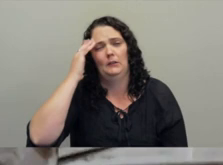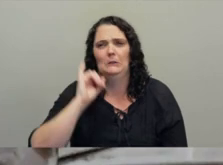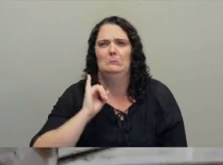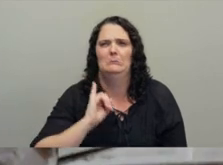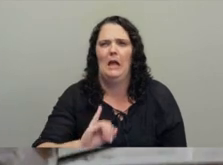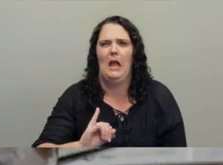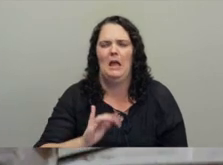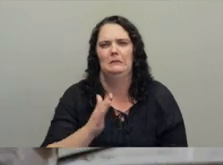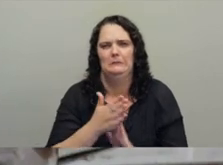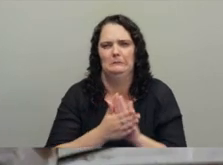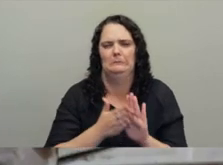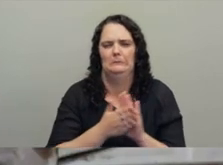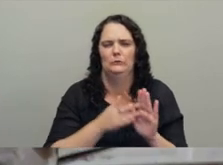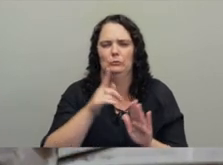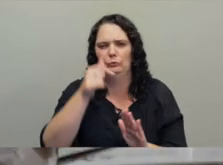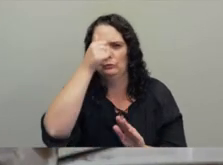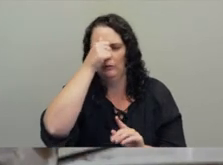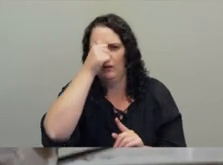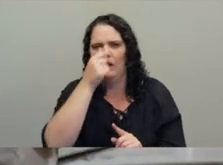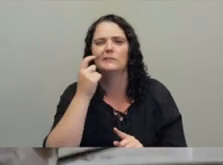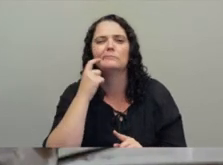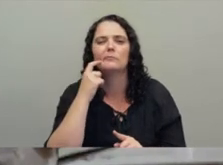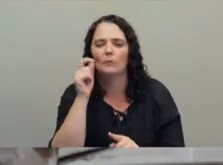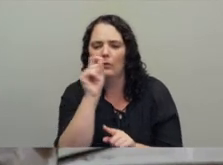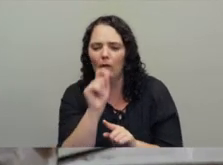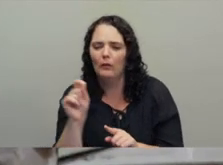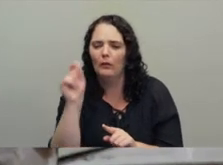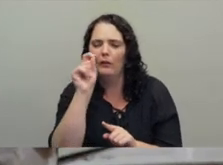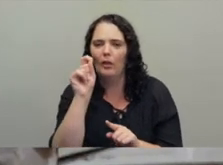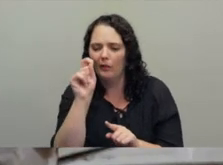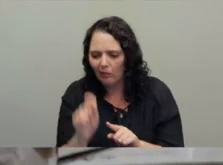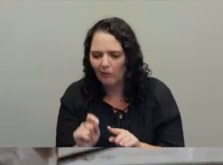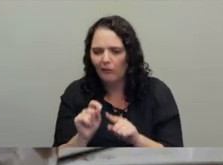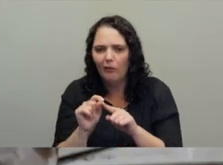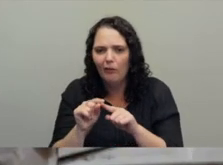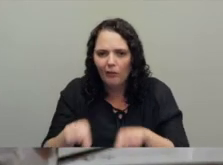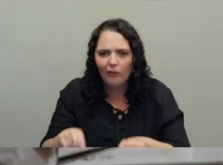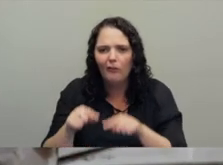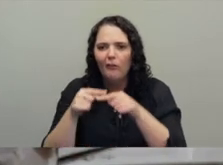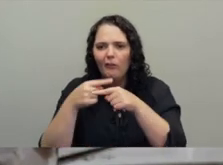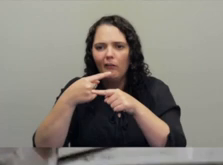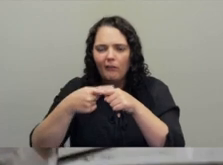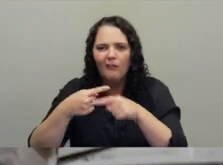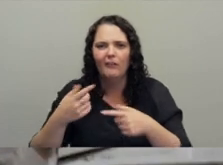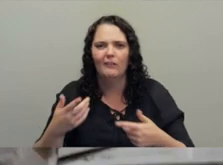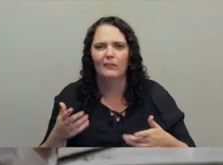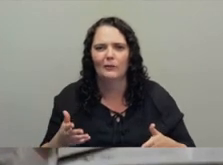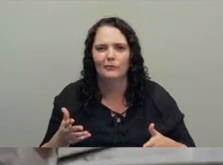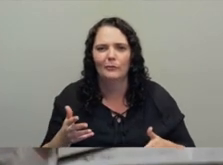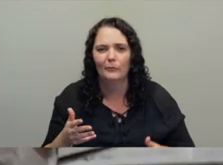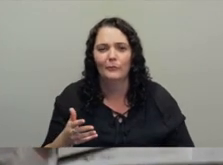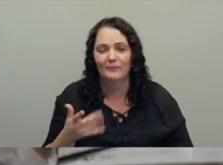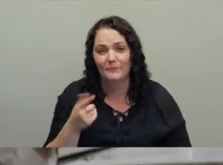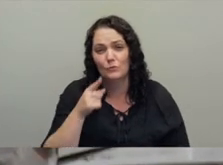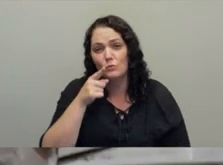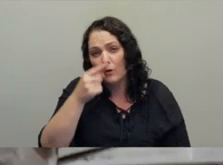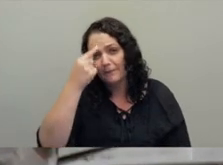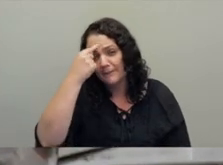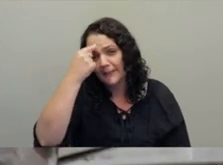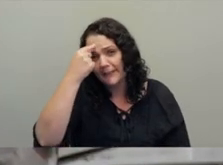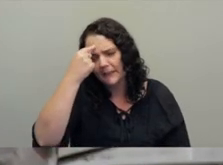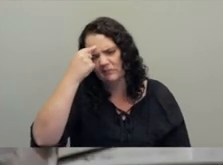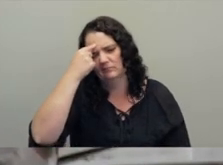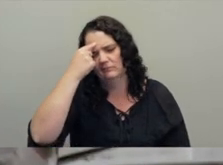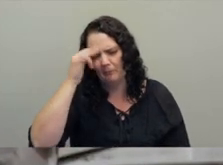bad. Great, then I want you to draw this whole thing out of stick figures, you know? So in other words, I want you to now purposely exaggerate what